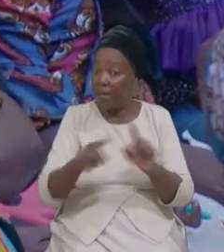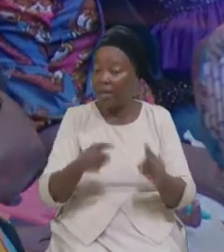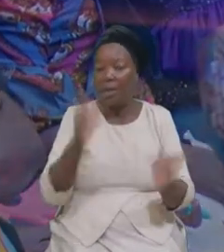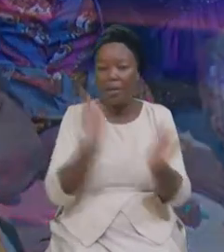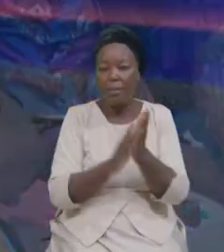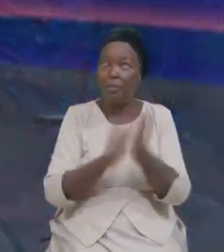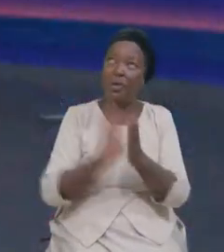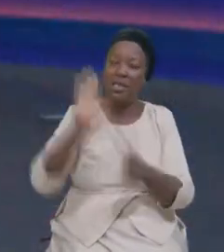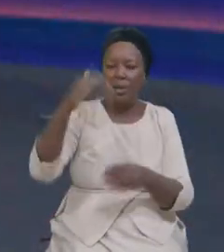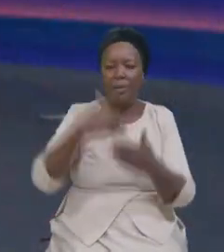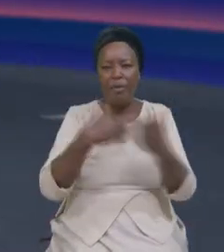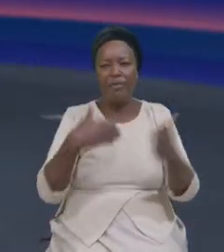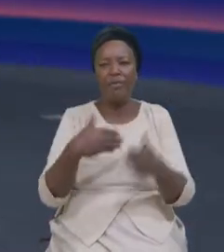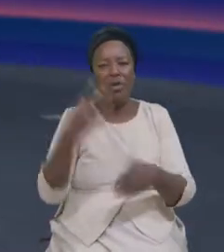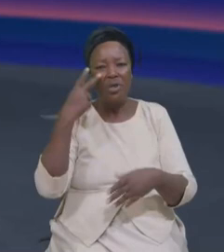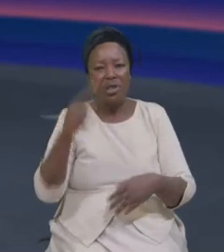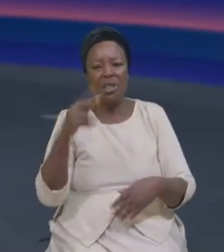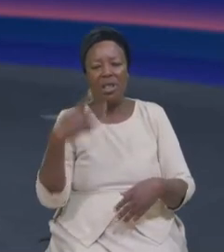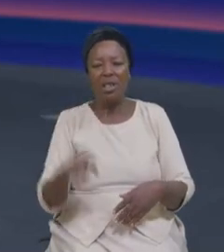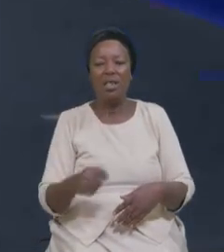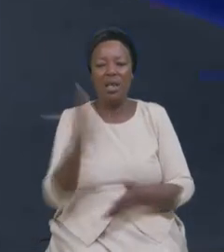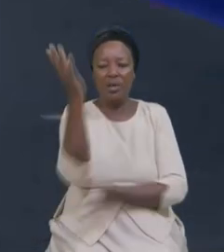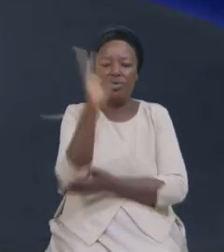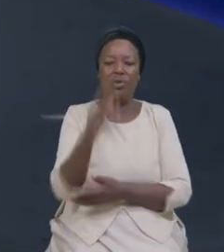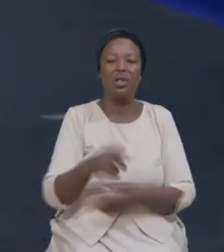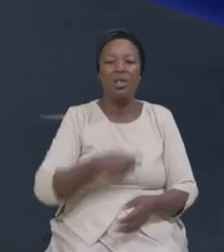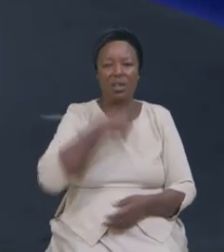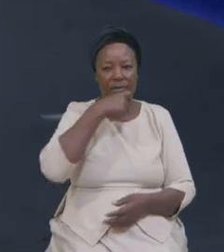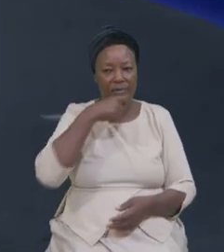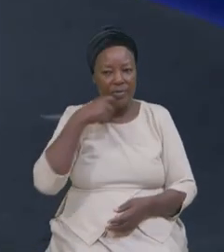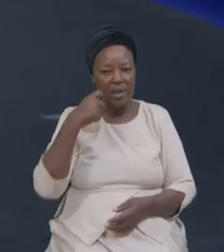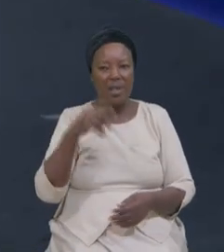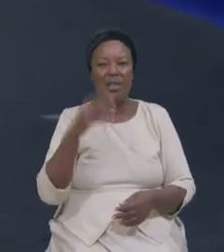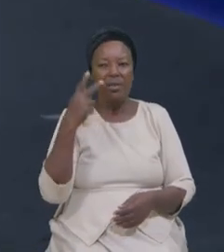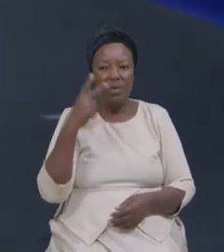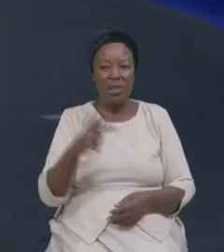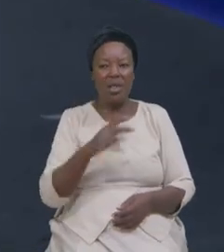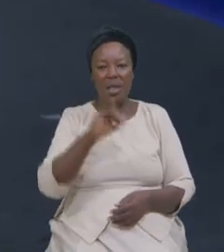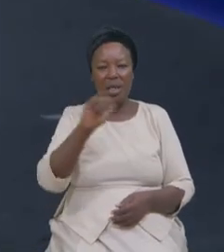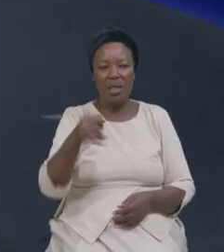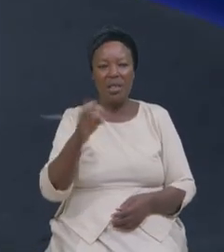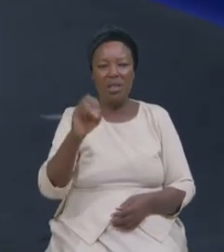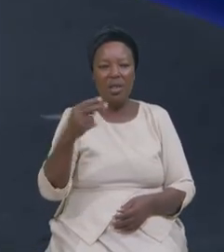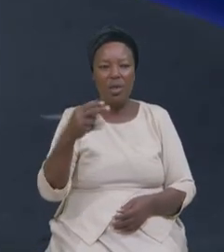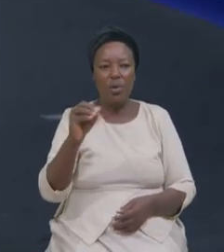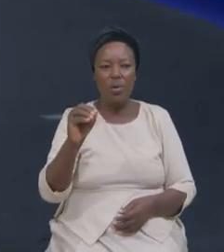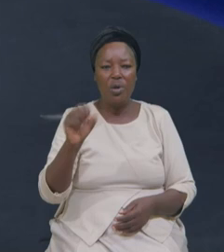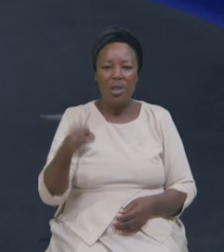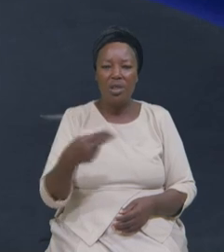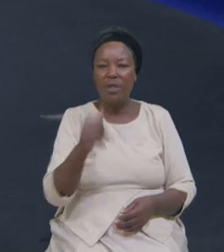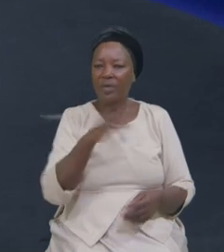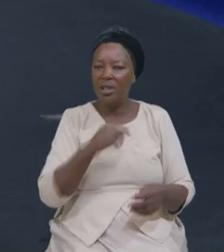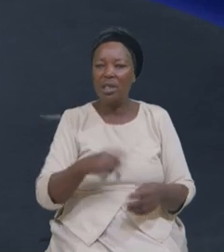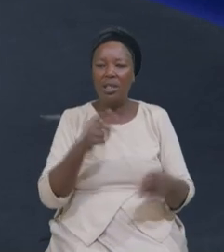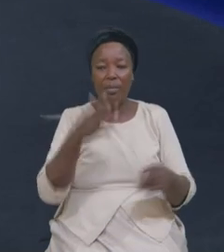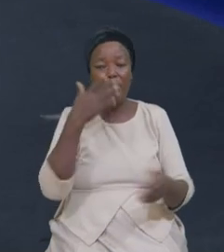before seeing the tree dried up. Jehoshaphat set up the singers and he praised the holiness of the Lord and